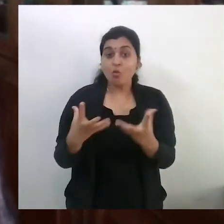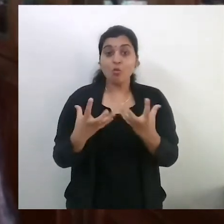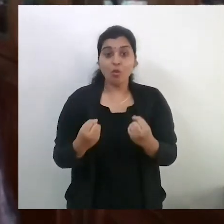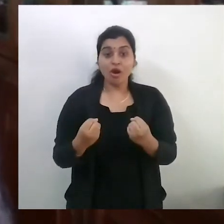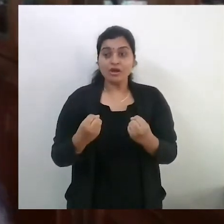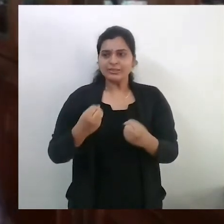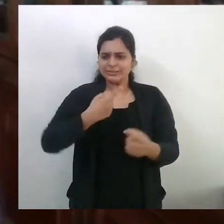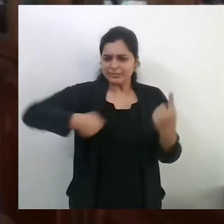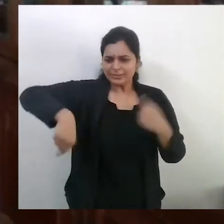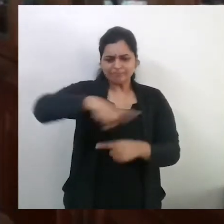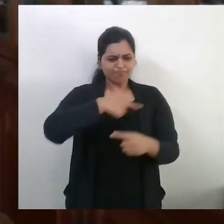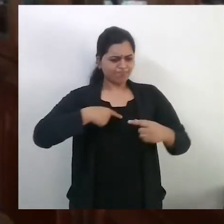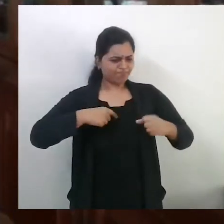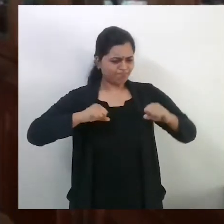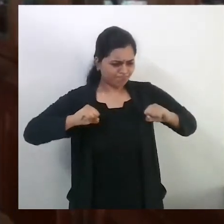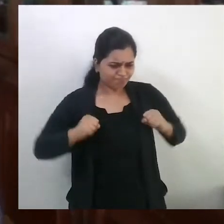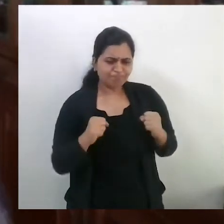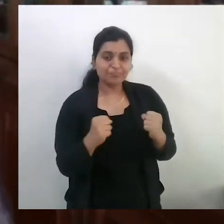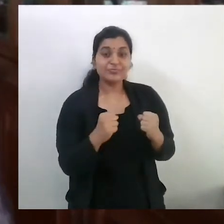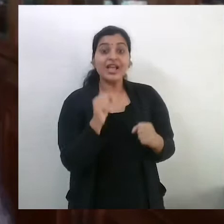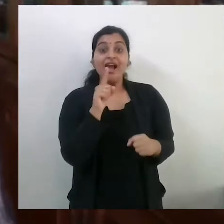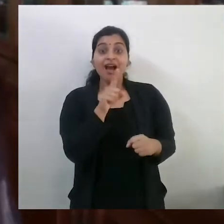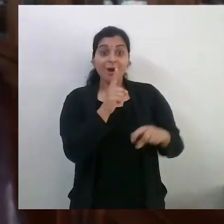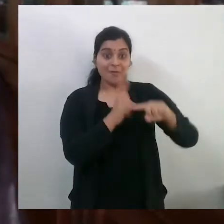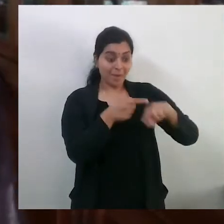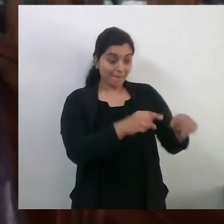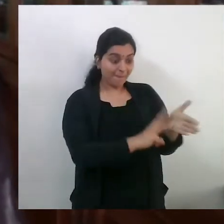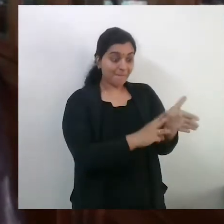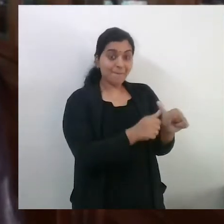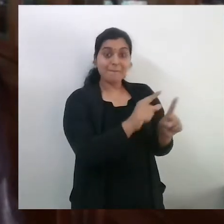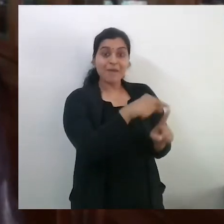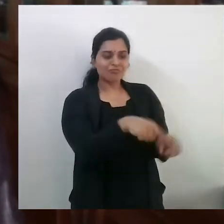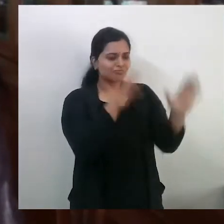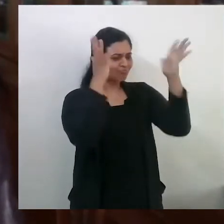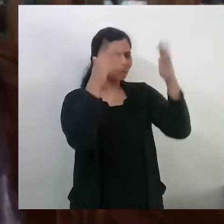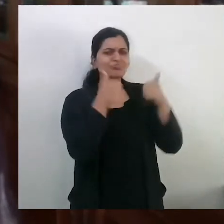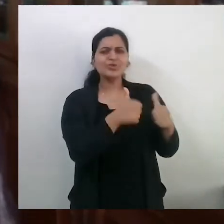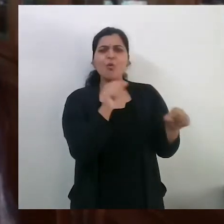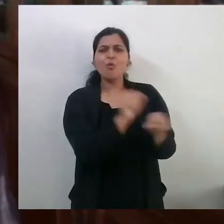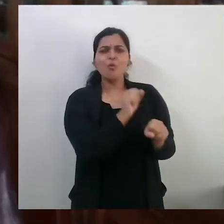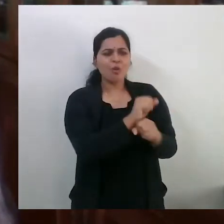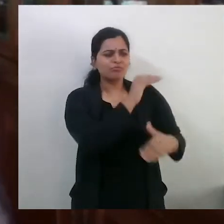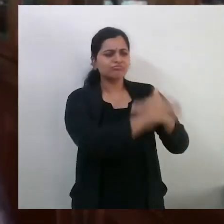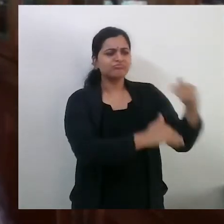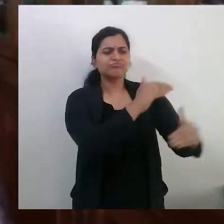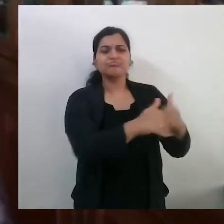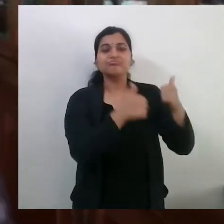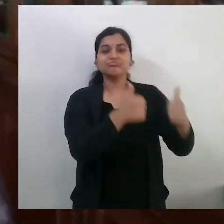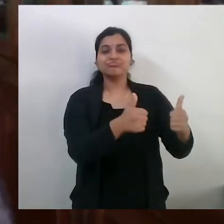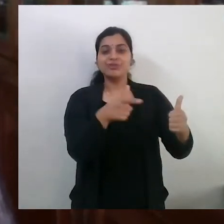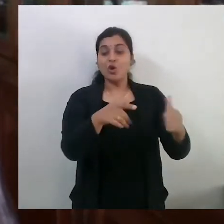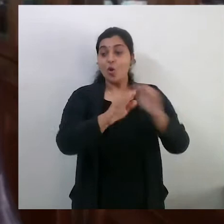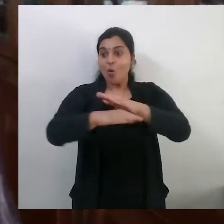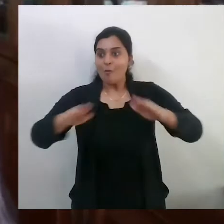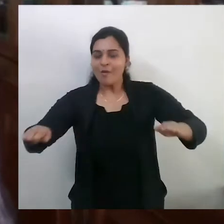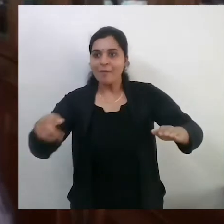effort, I congratulate MAP for doing what they are doing. And I hope the archives will be open to